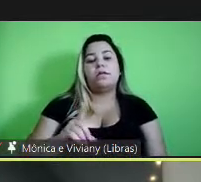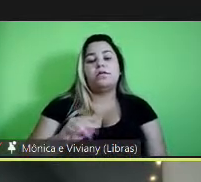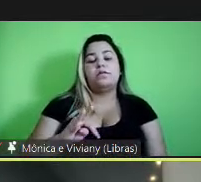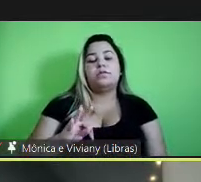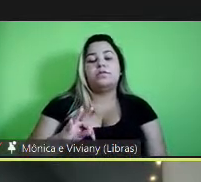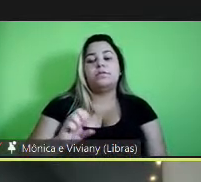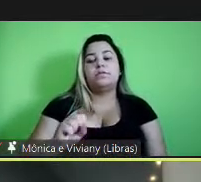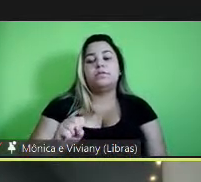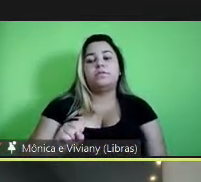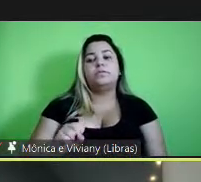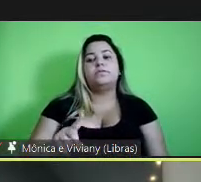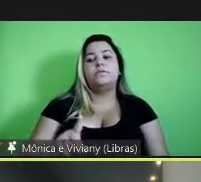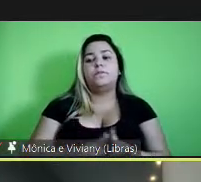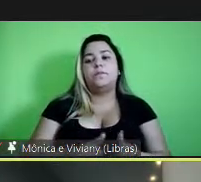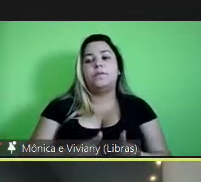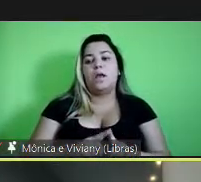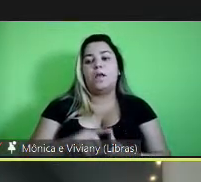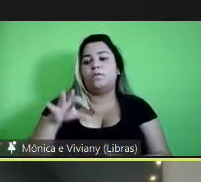care of